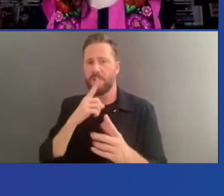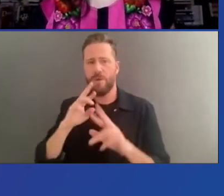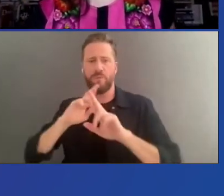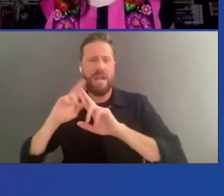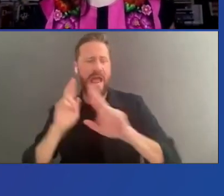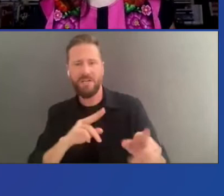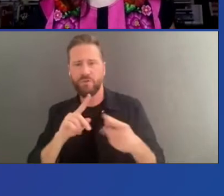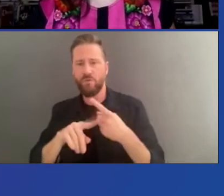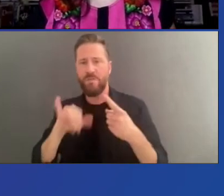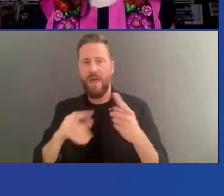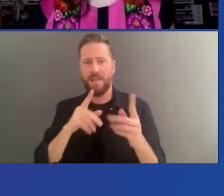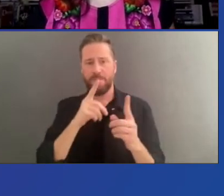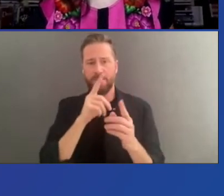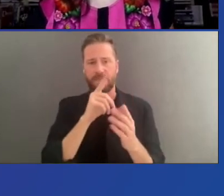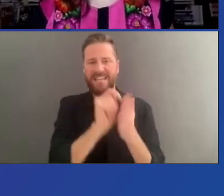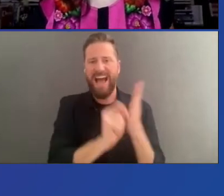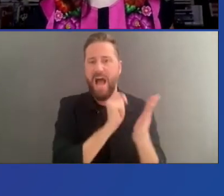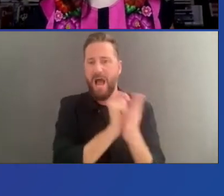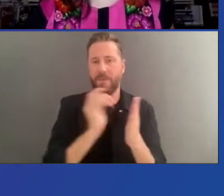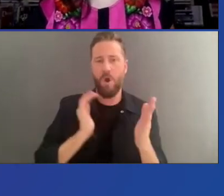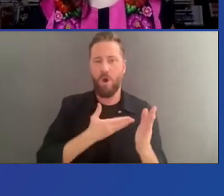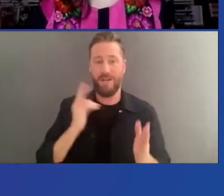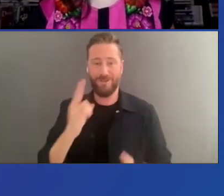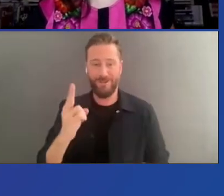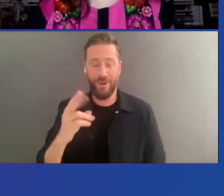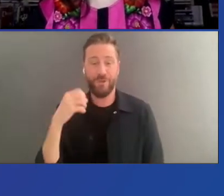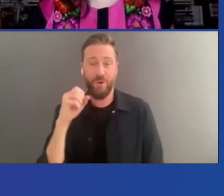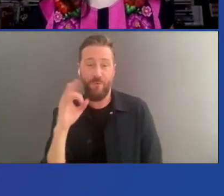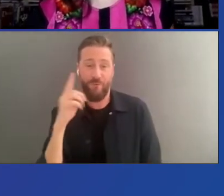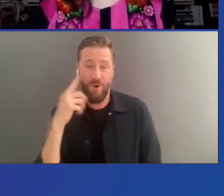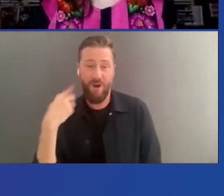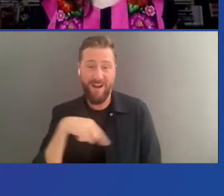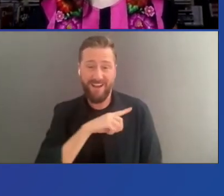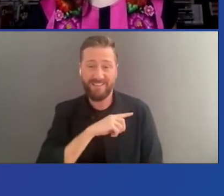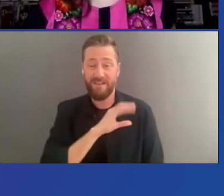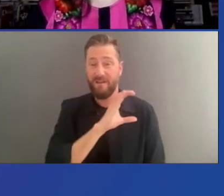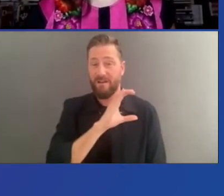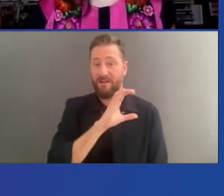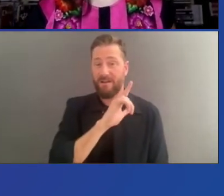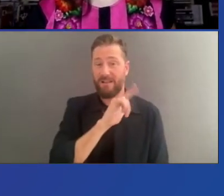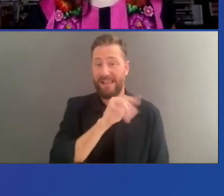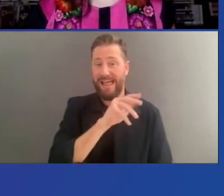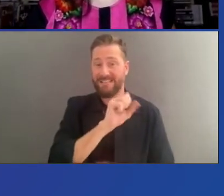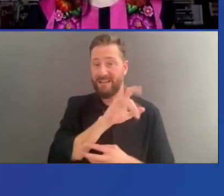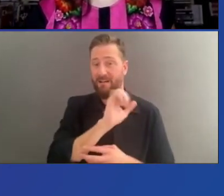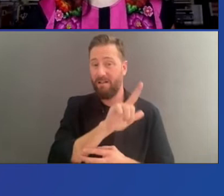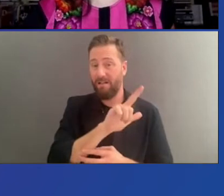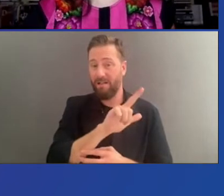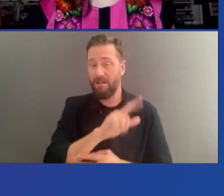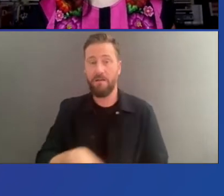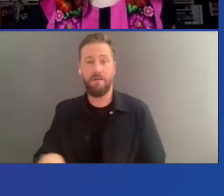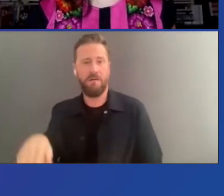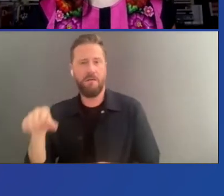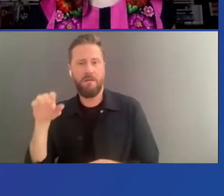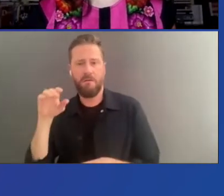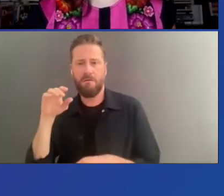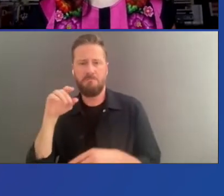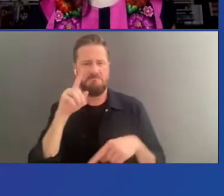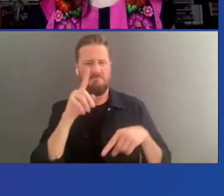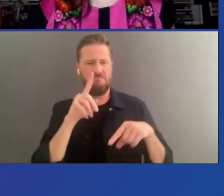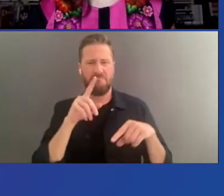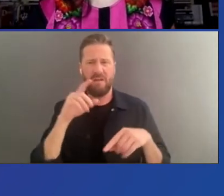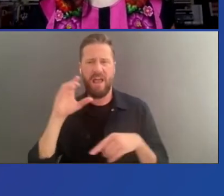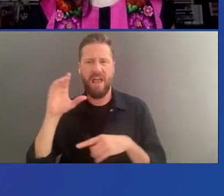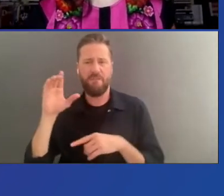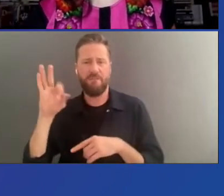history. So even the term classical versus folk for us, classical was able to compete with ballet and with all of those